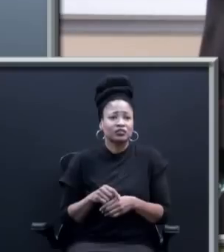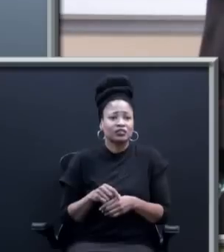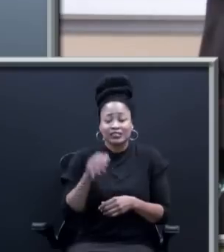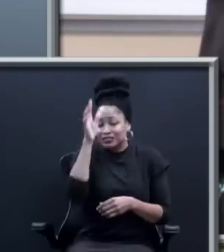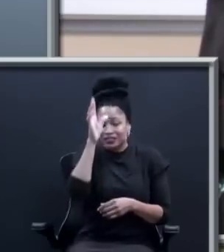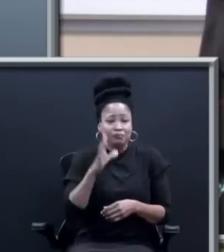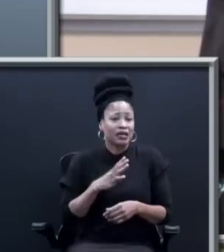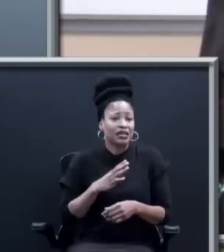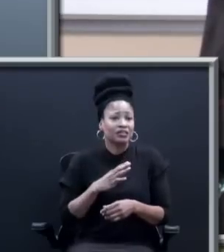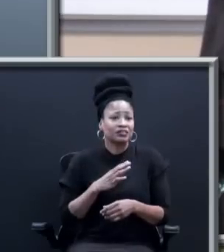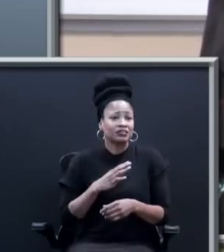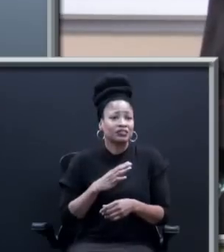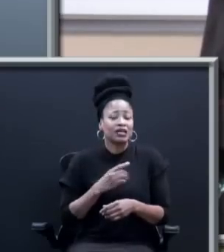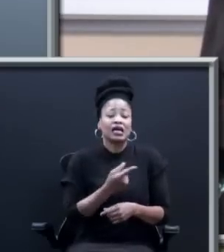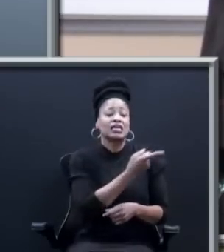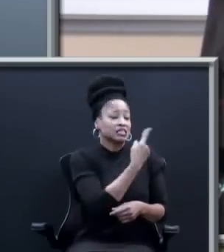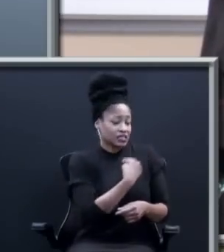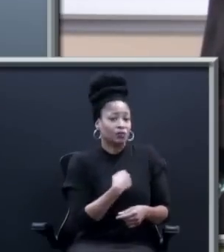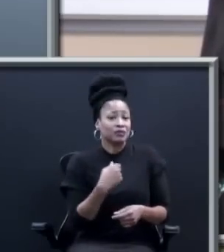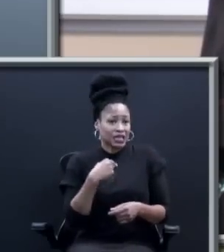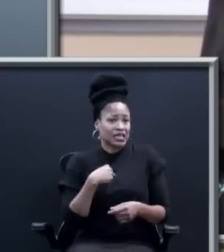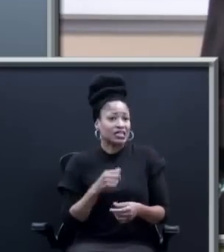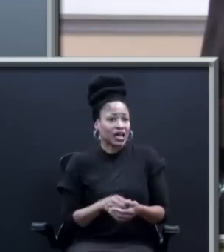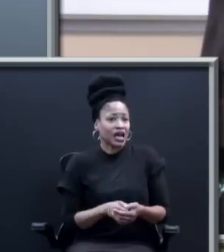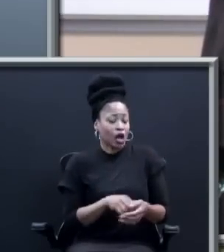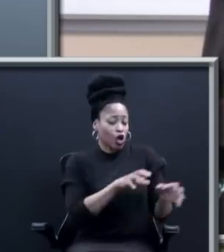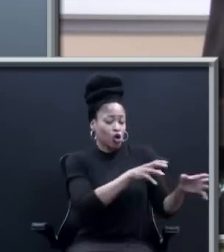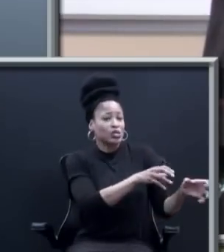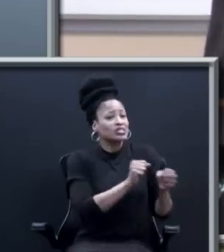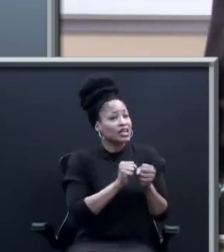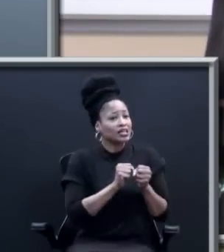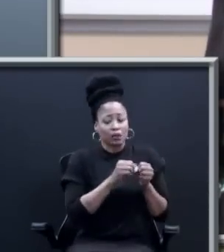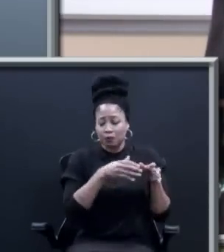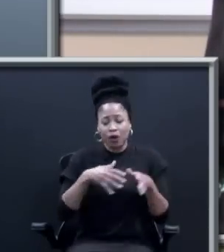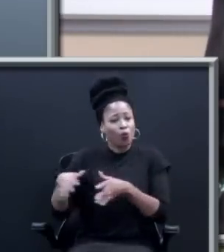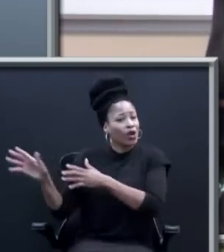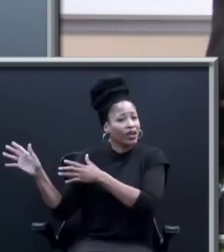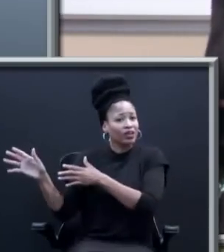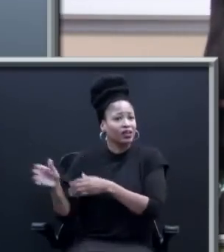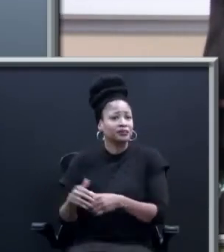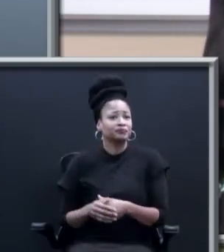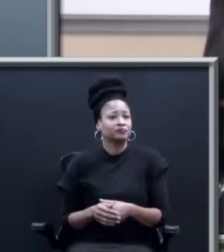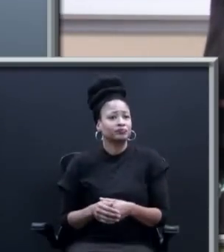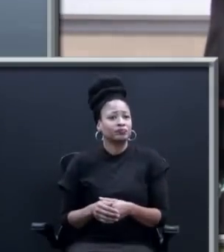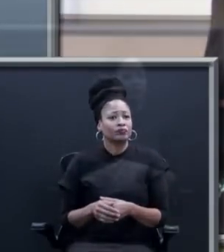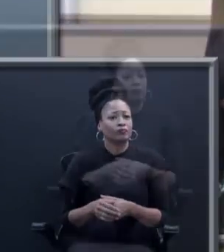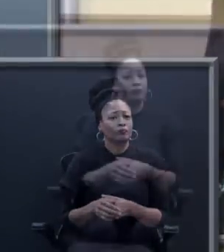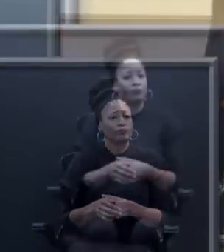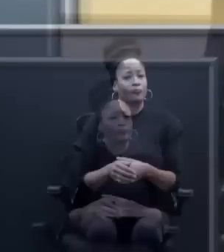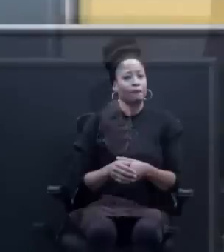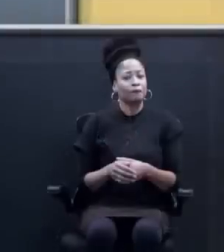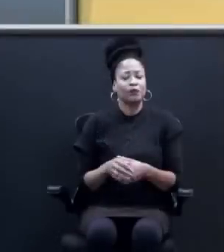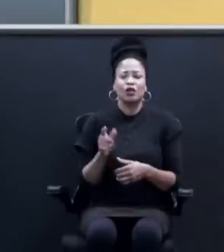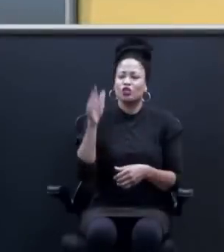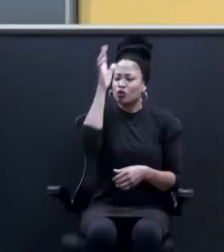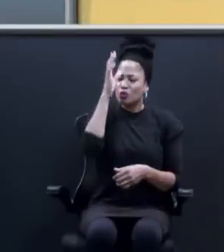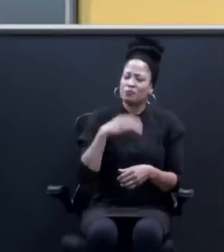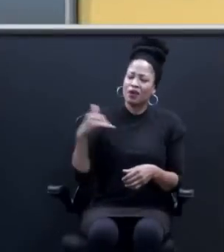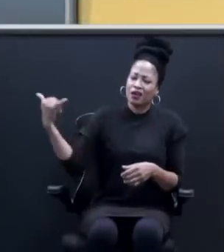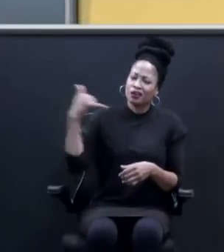that he was gone, and she wanted to know where you laid him. Mm-hmm. Don't you know a guy called me and wanted to argue with me